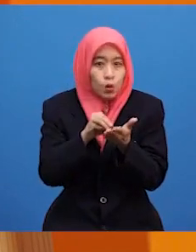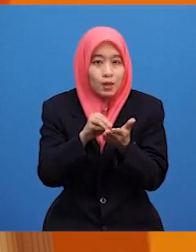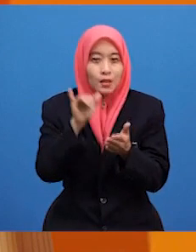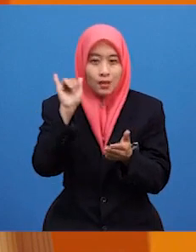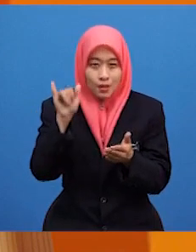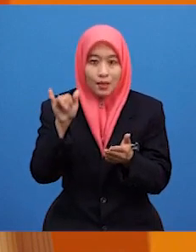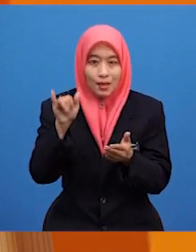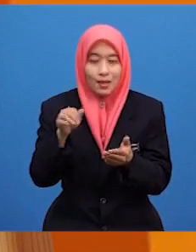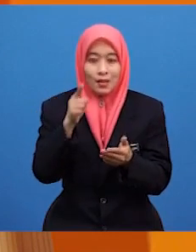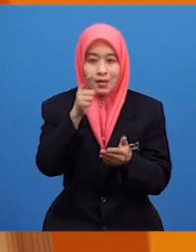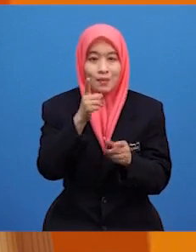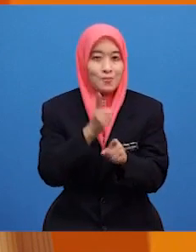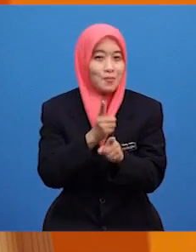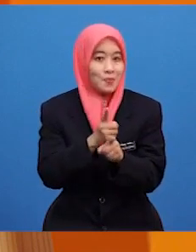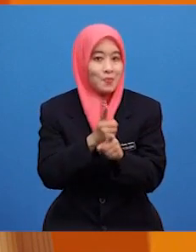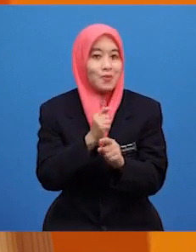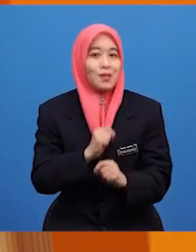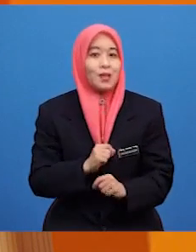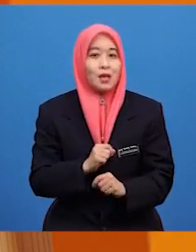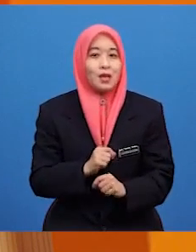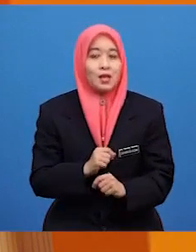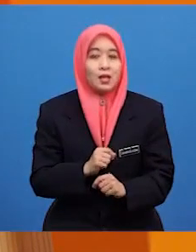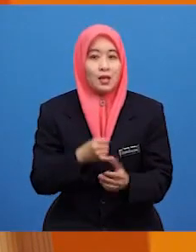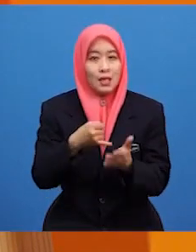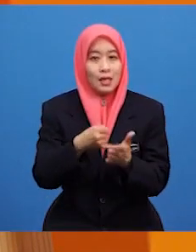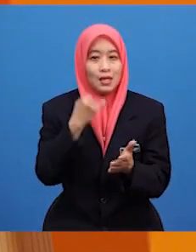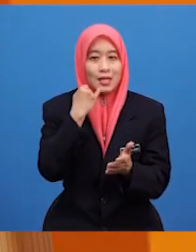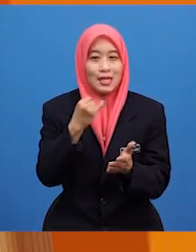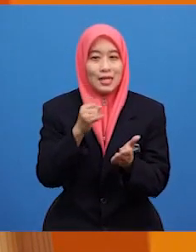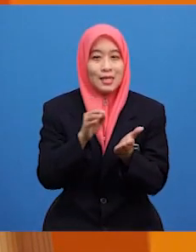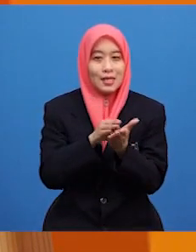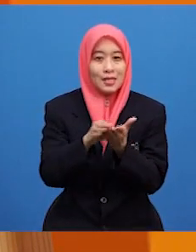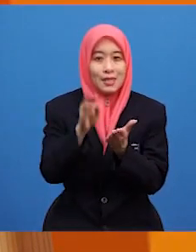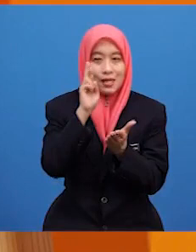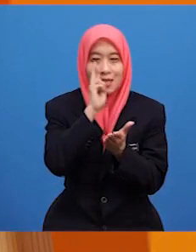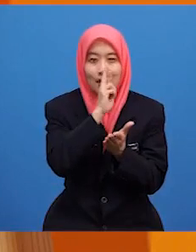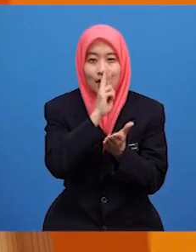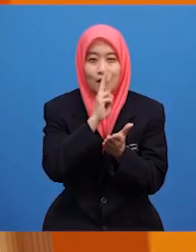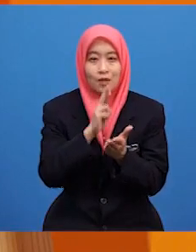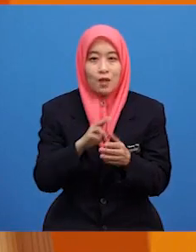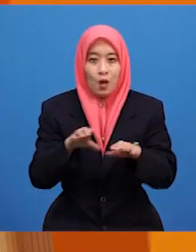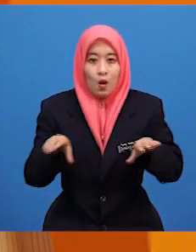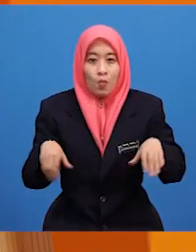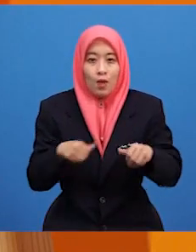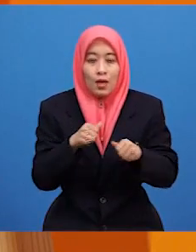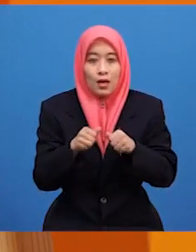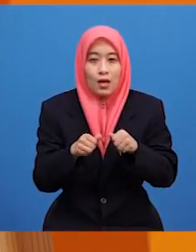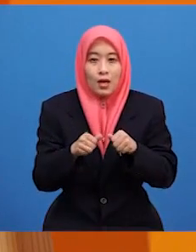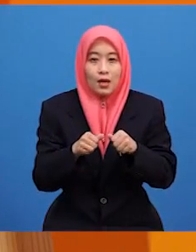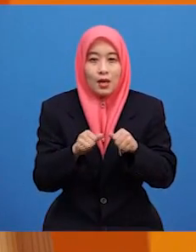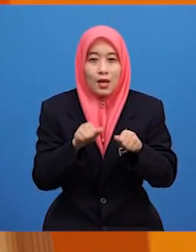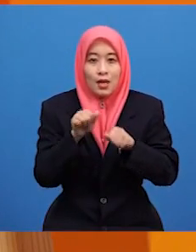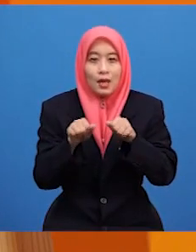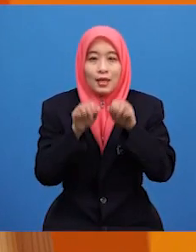Yes, you are right. It is a rat. Let's do the action for this animal.